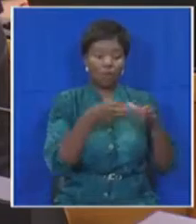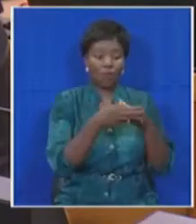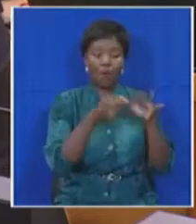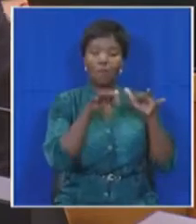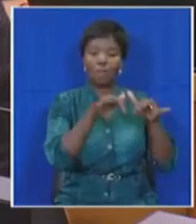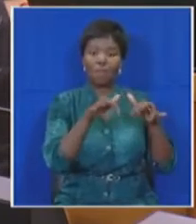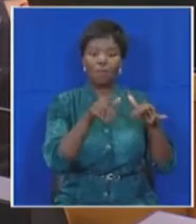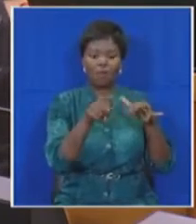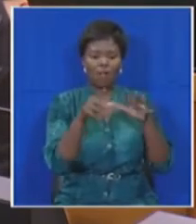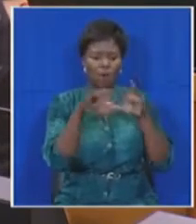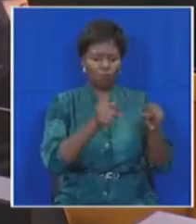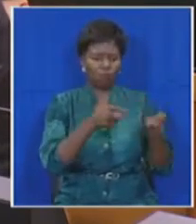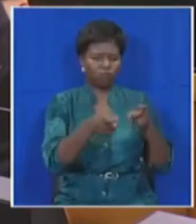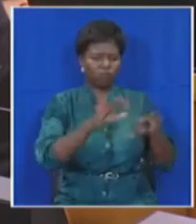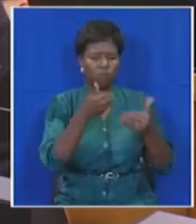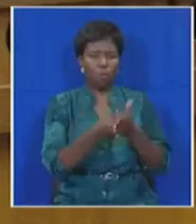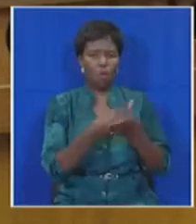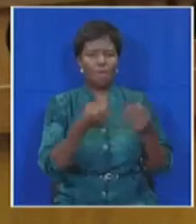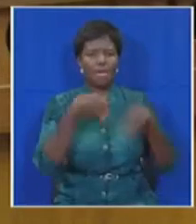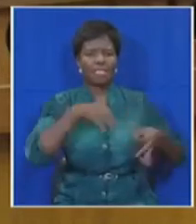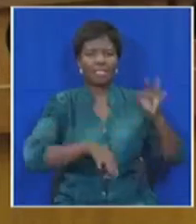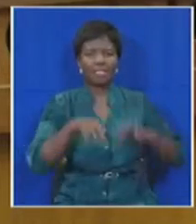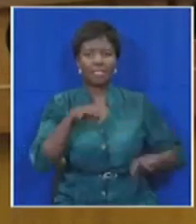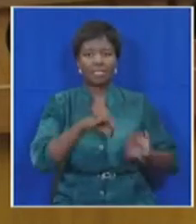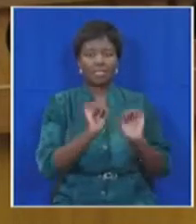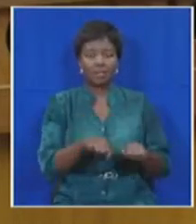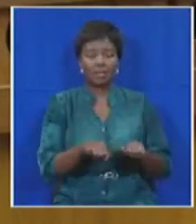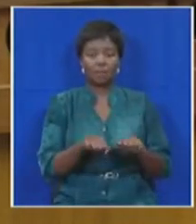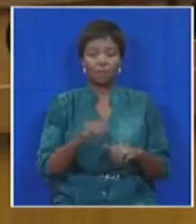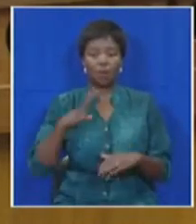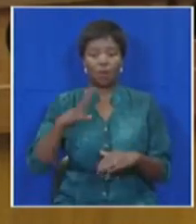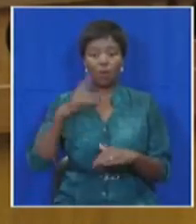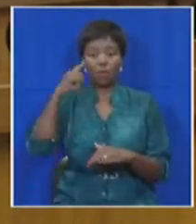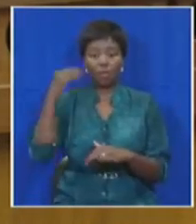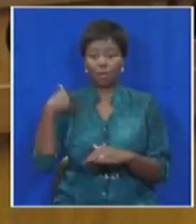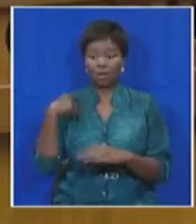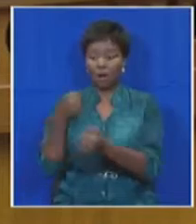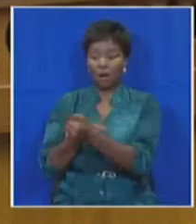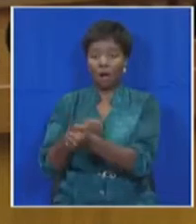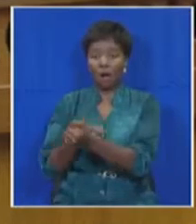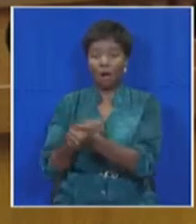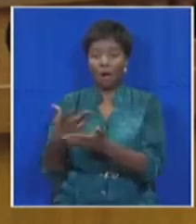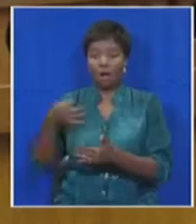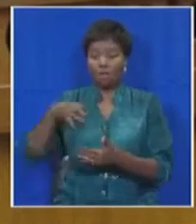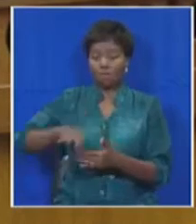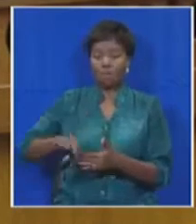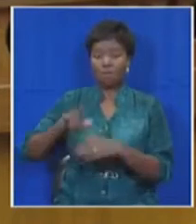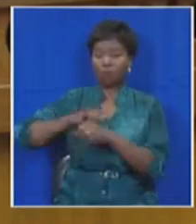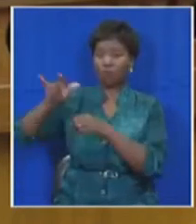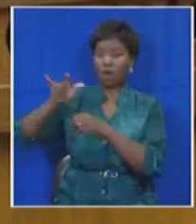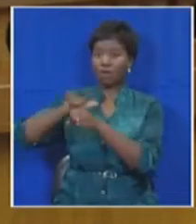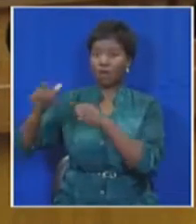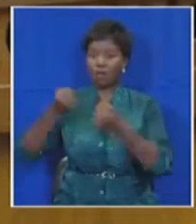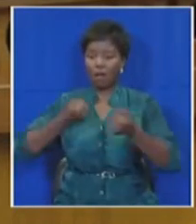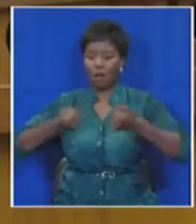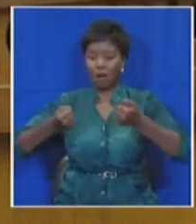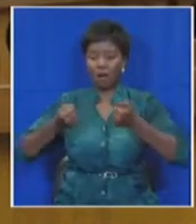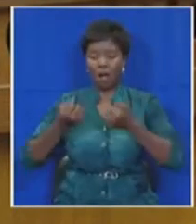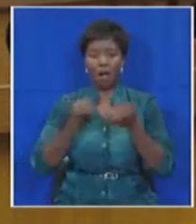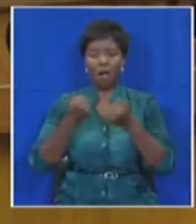and make money. It cares about the perks of office, the cars, the travels, the blue light